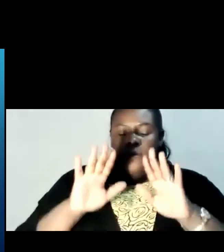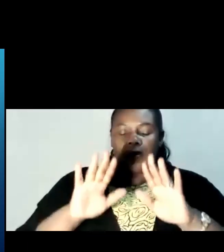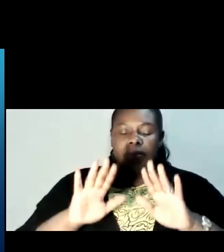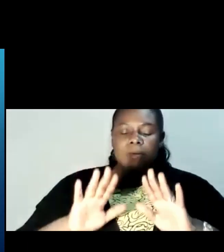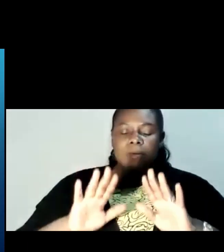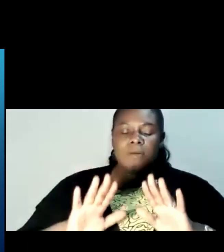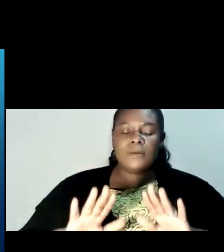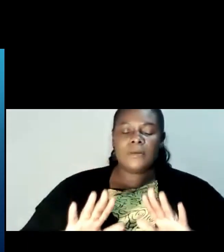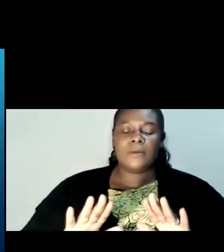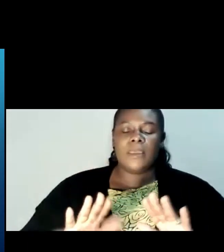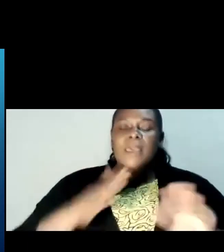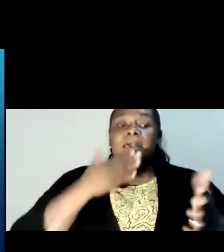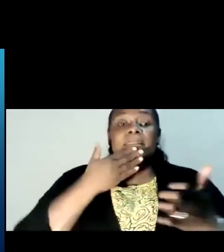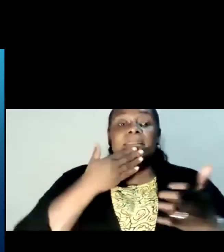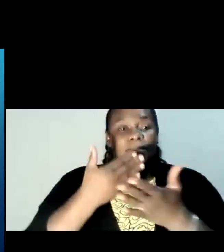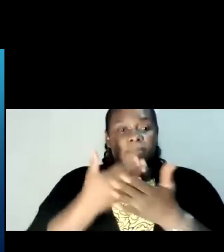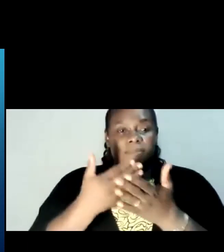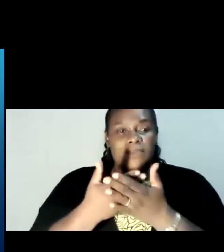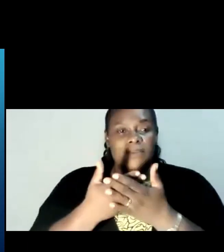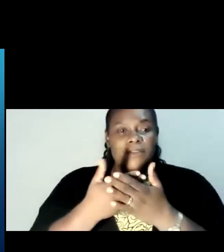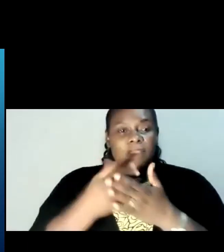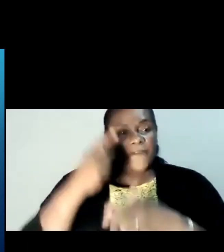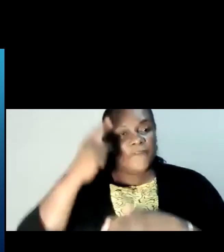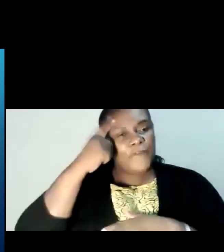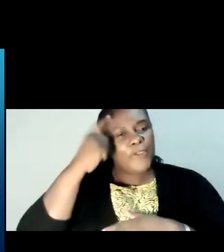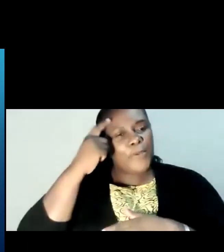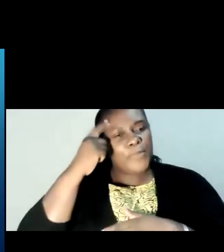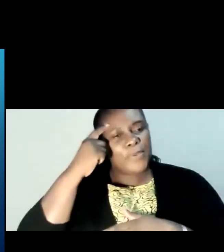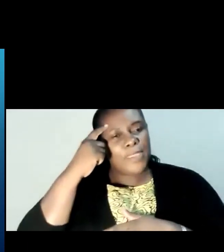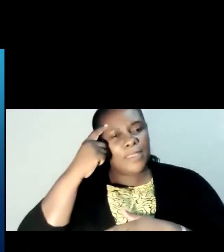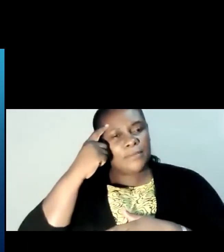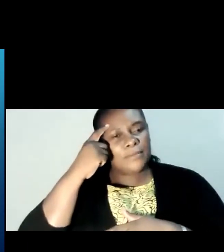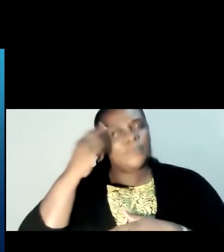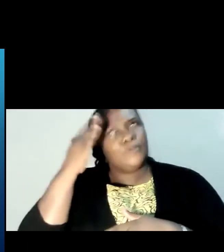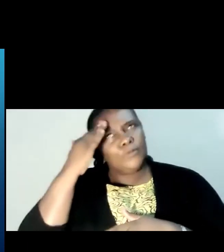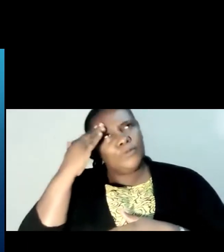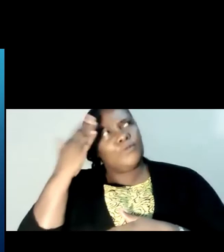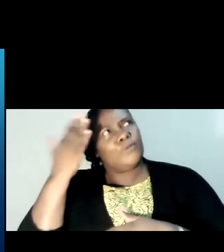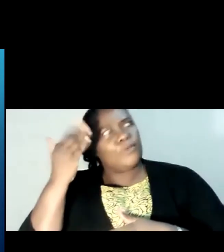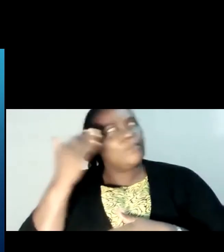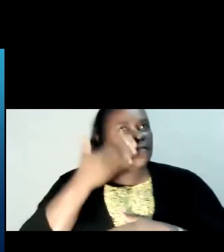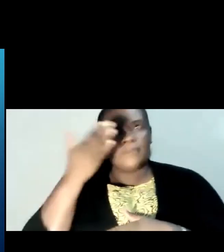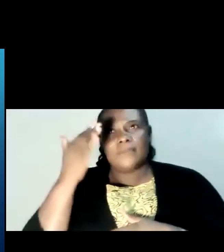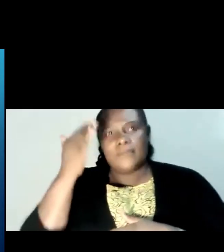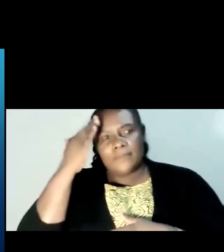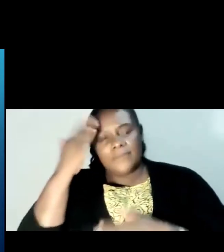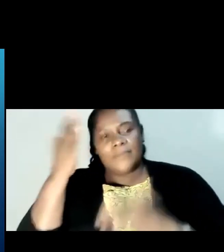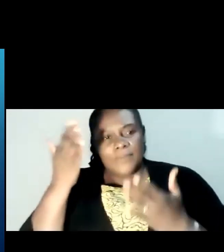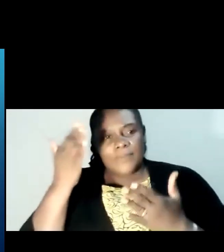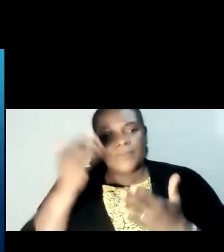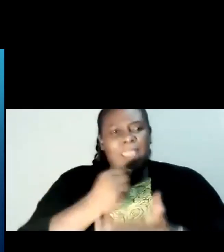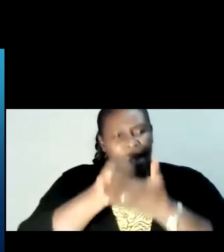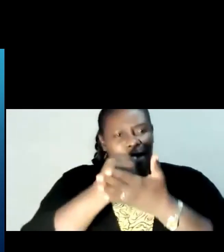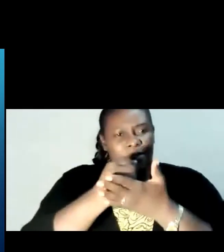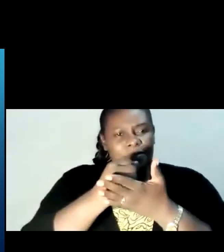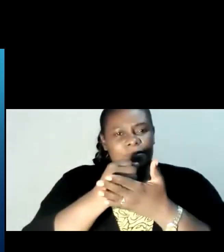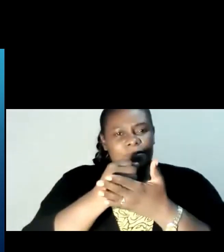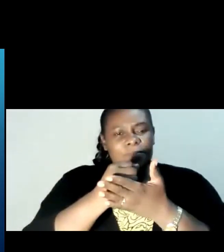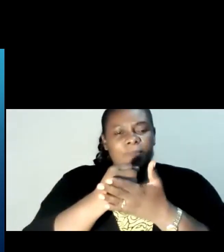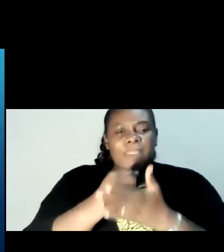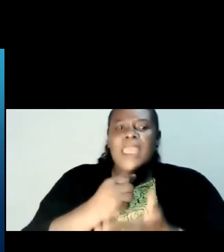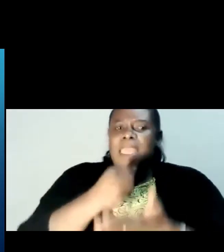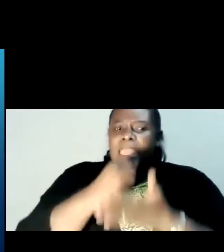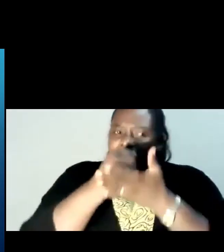is very good for brain function. It's good for our mental health. It helps reduce the risk of depression and